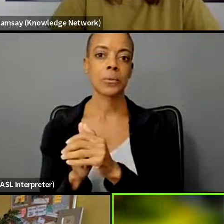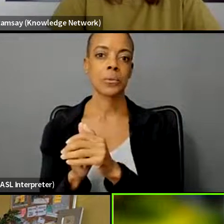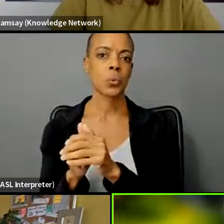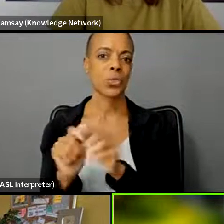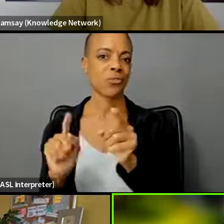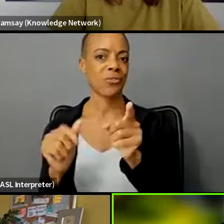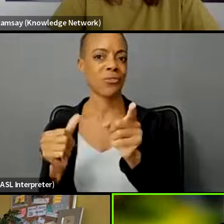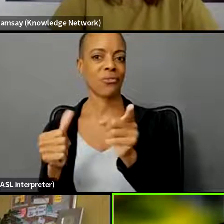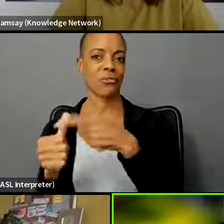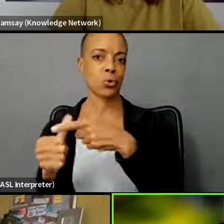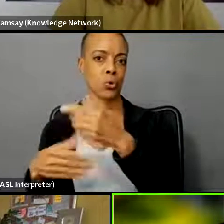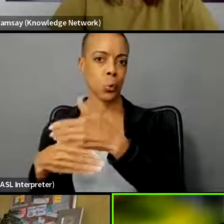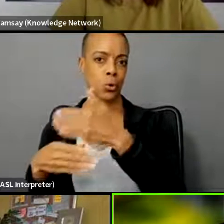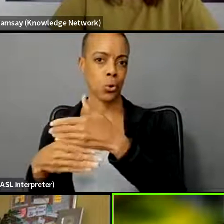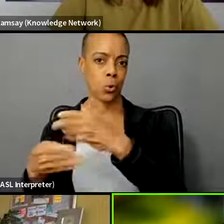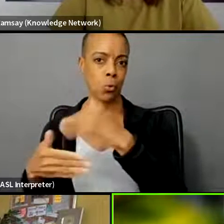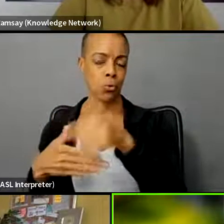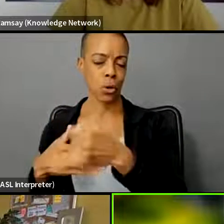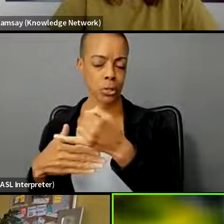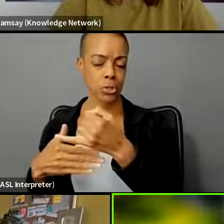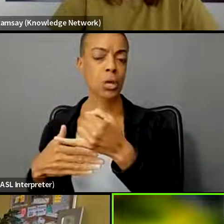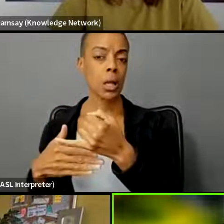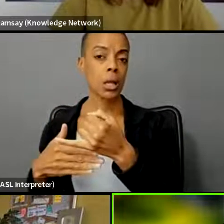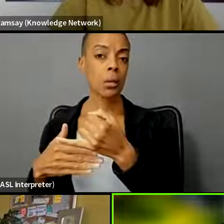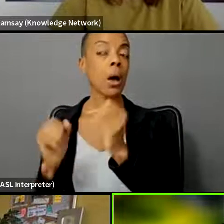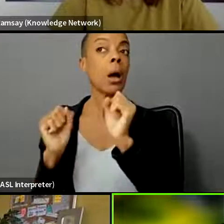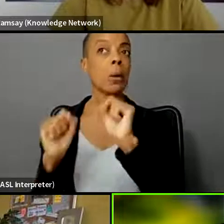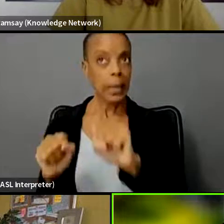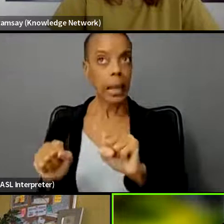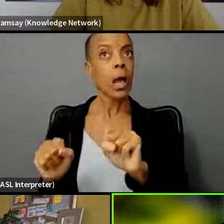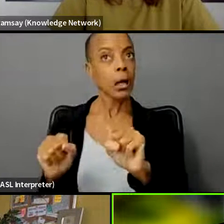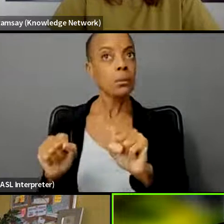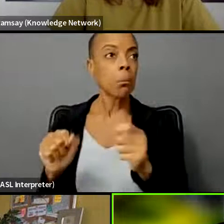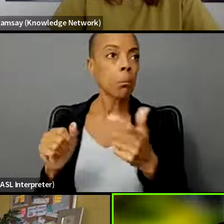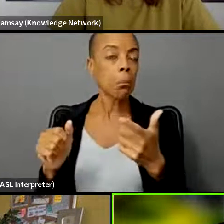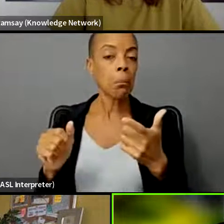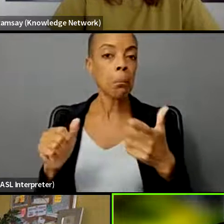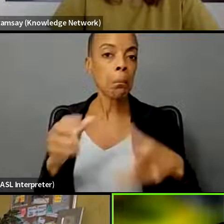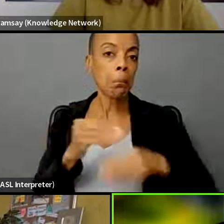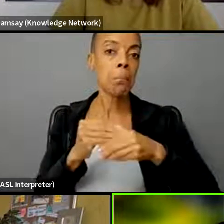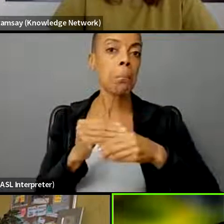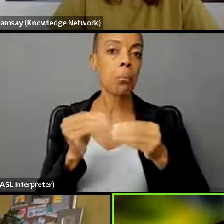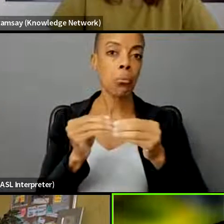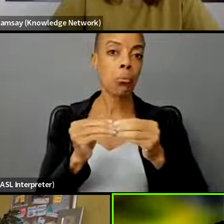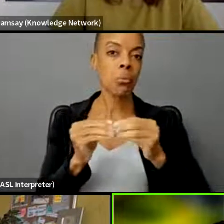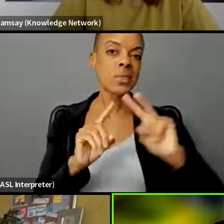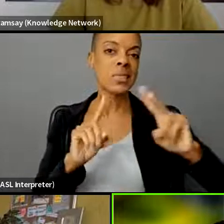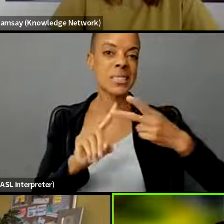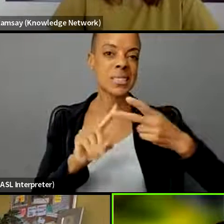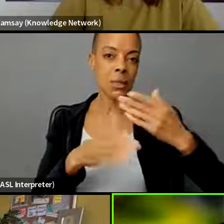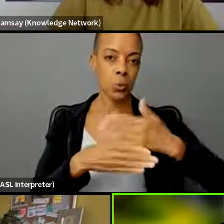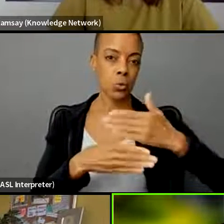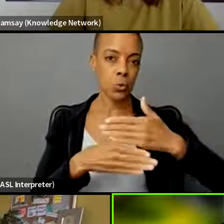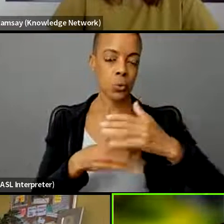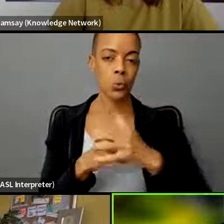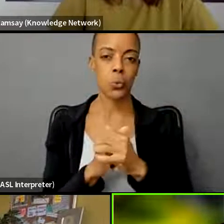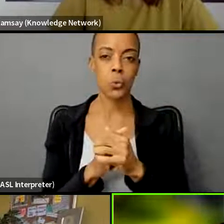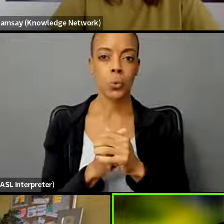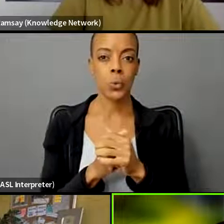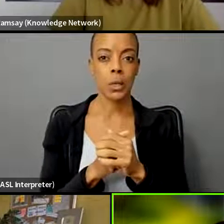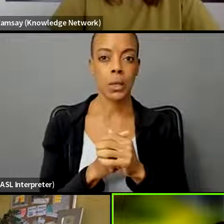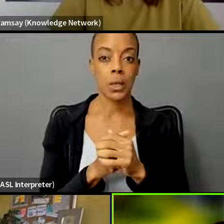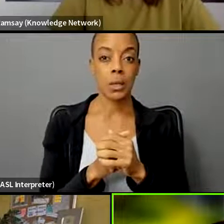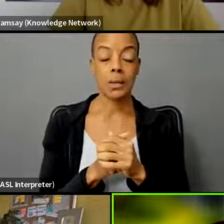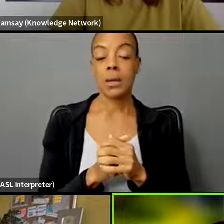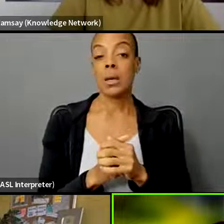but we can open that up a little bit when it comes to second windows. we don't really do much in the way of reality